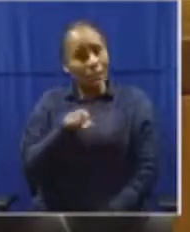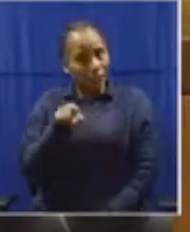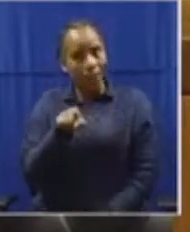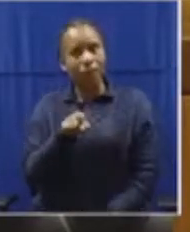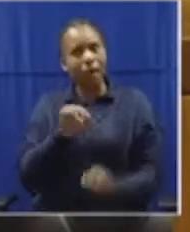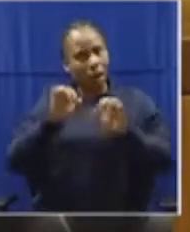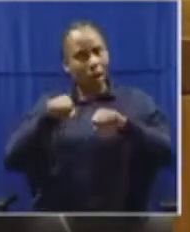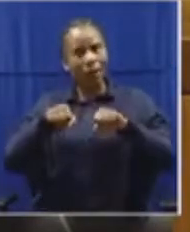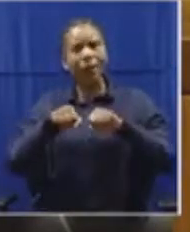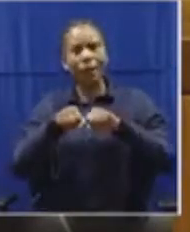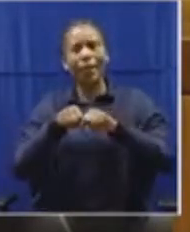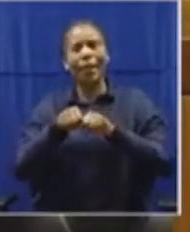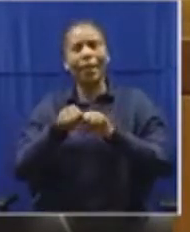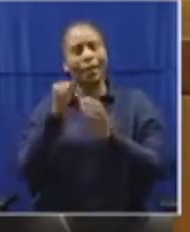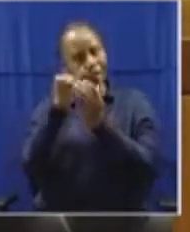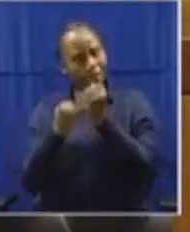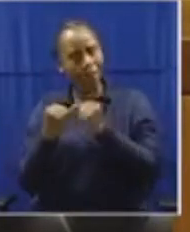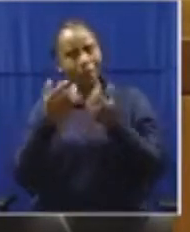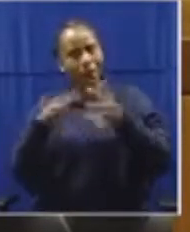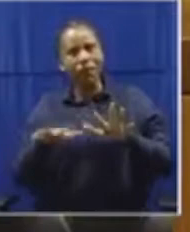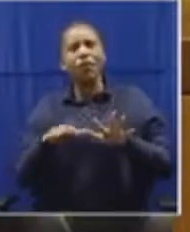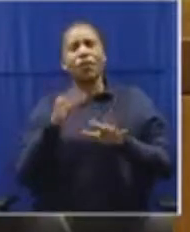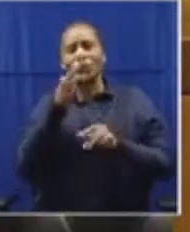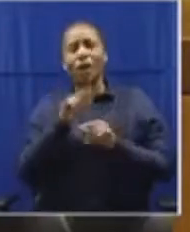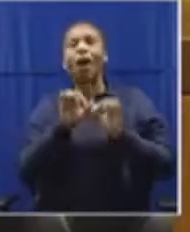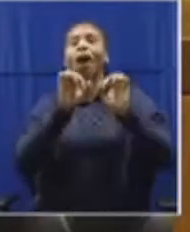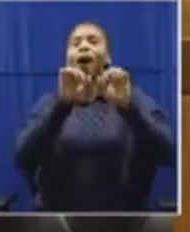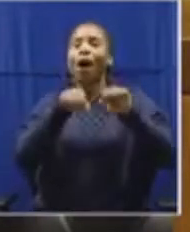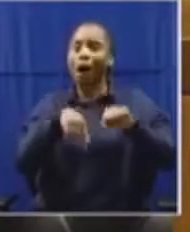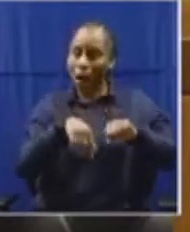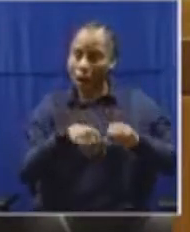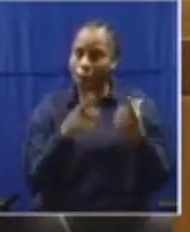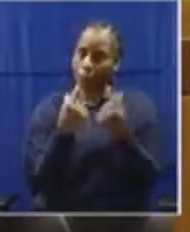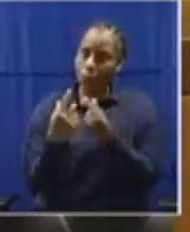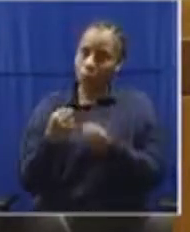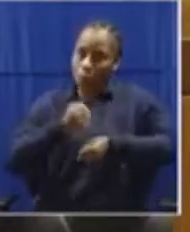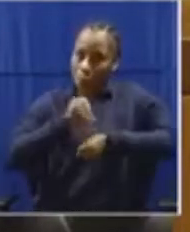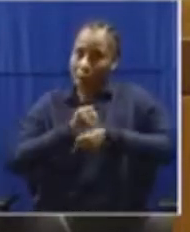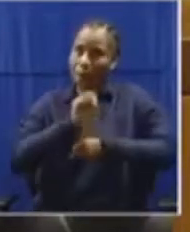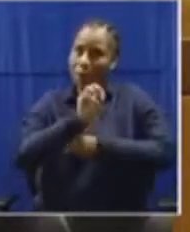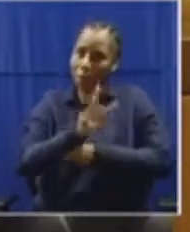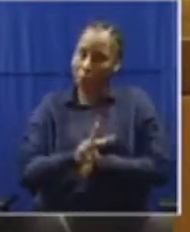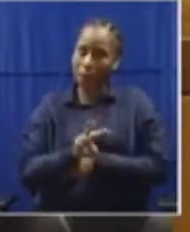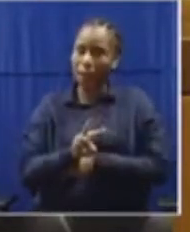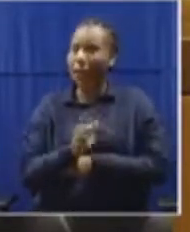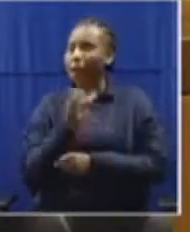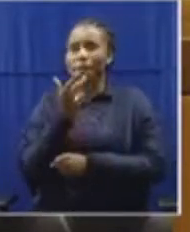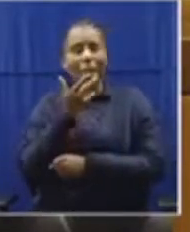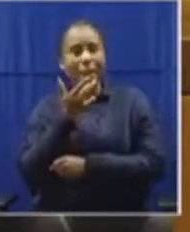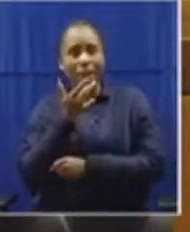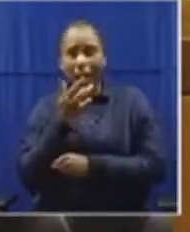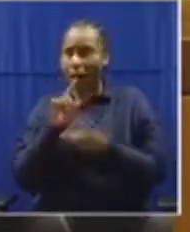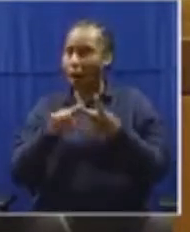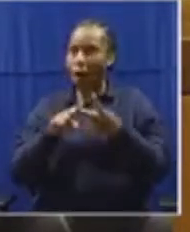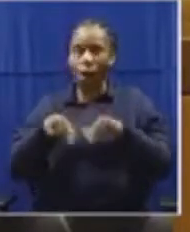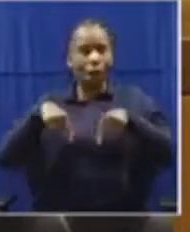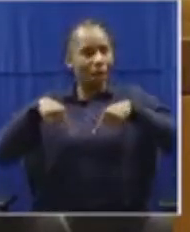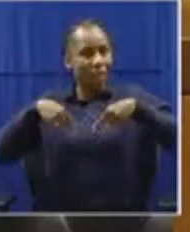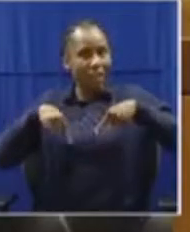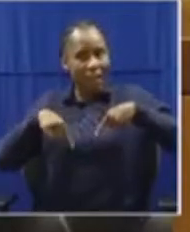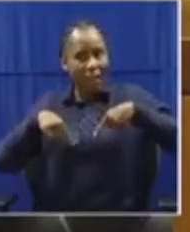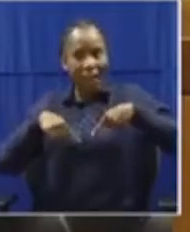we agreed that they will execute their task without favor, without fear, and